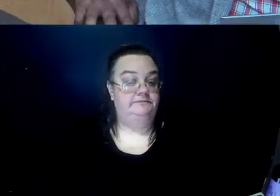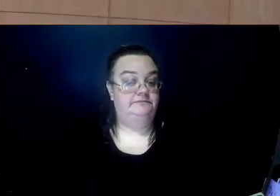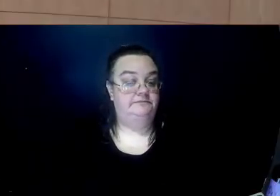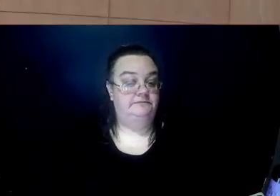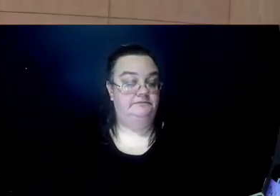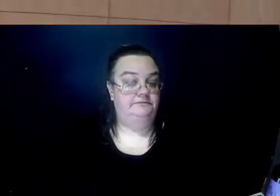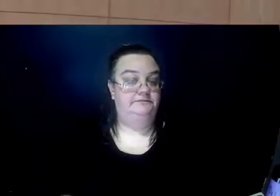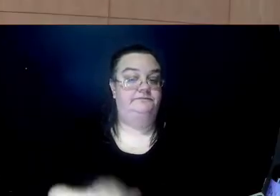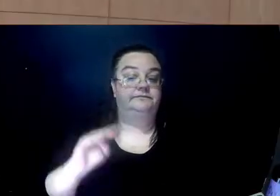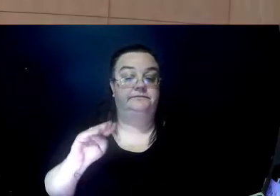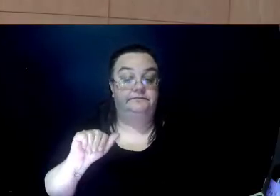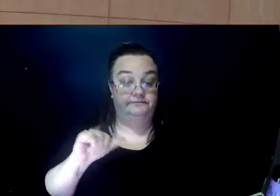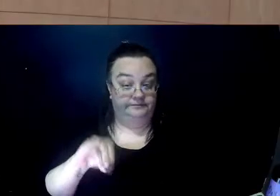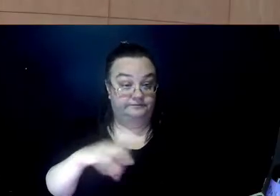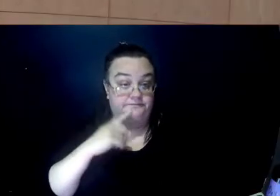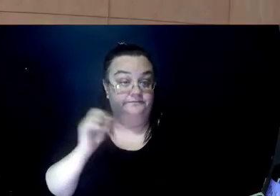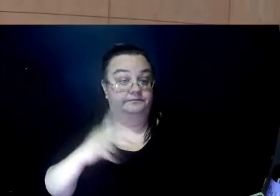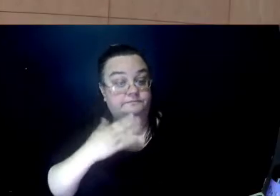Thank you.